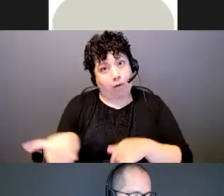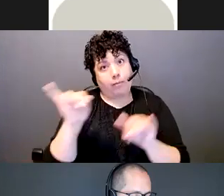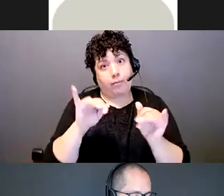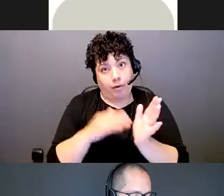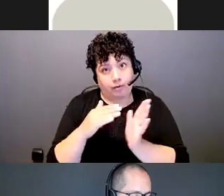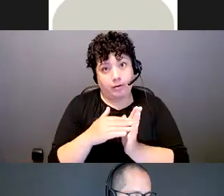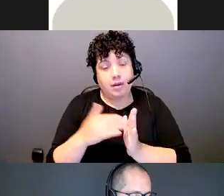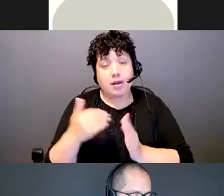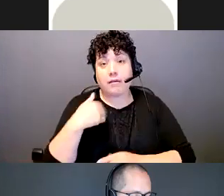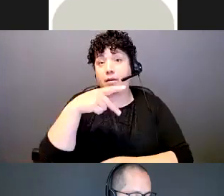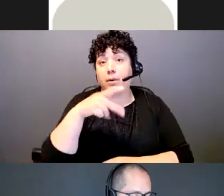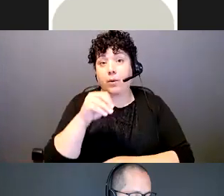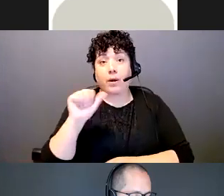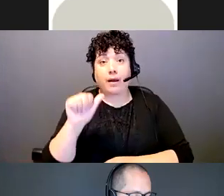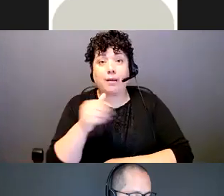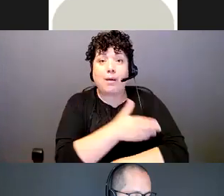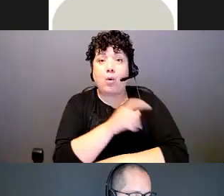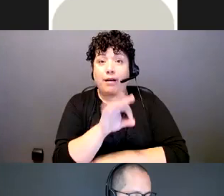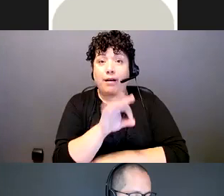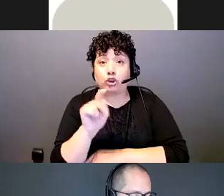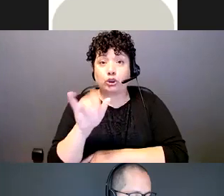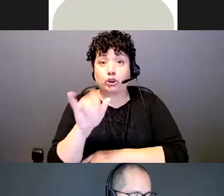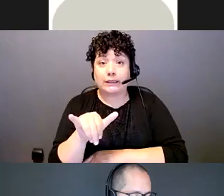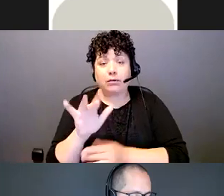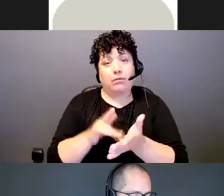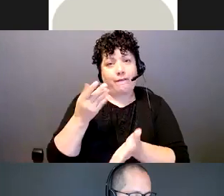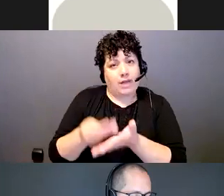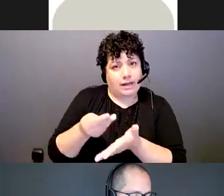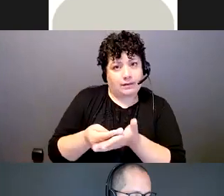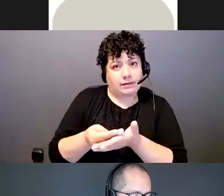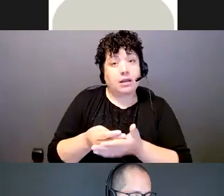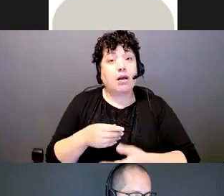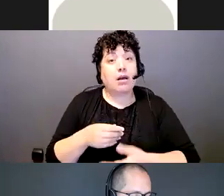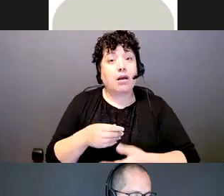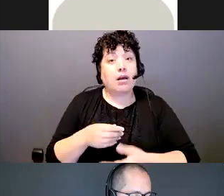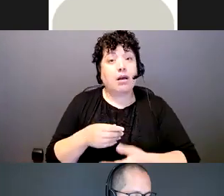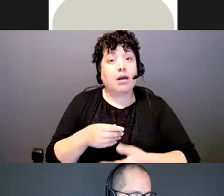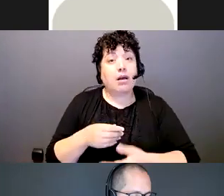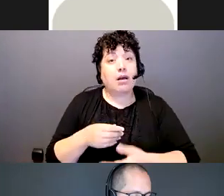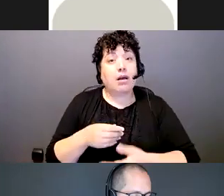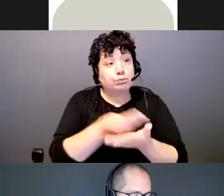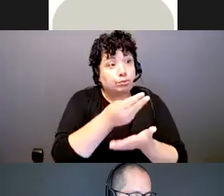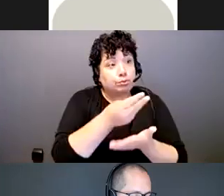for finances, not ensuring that there's adequate nutrition, making sure that